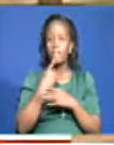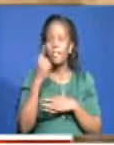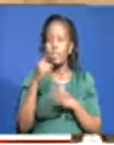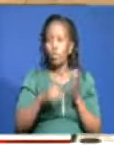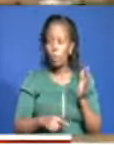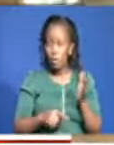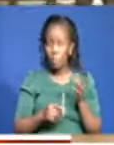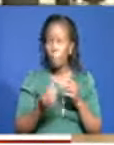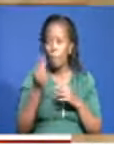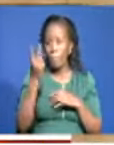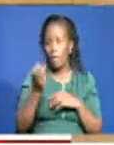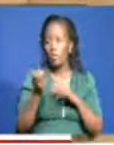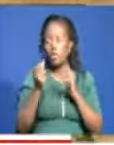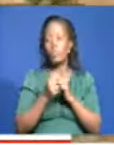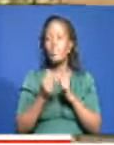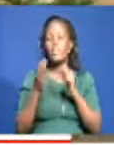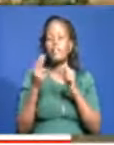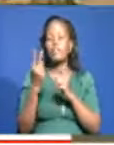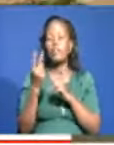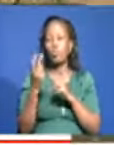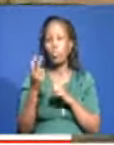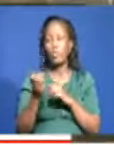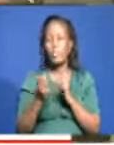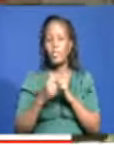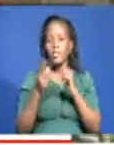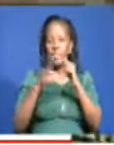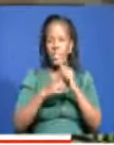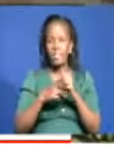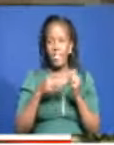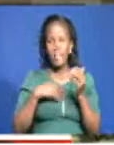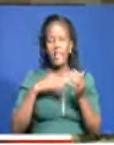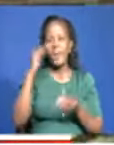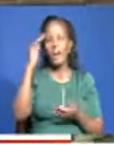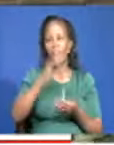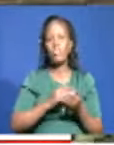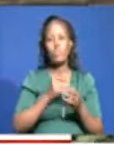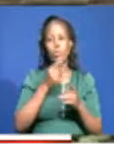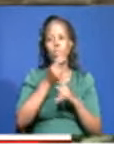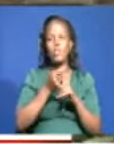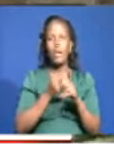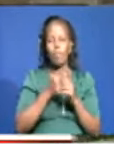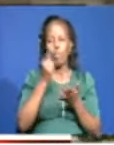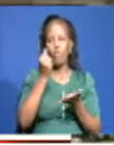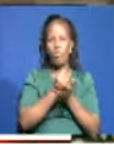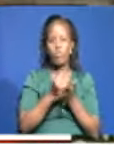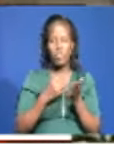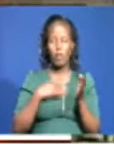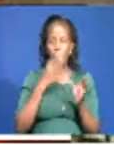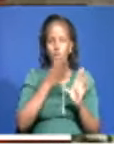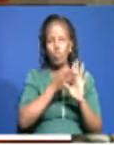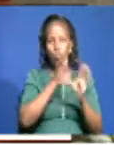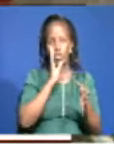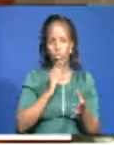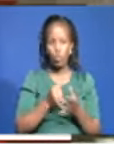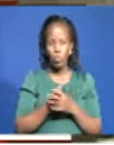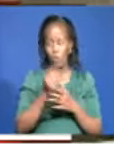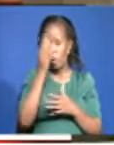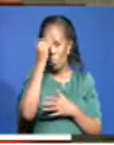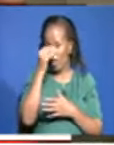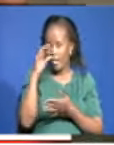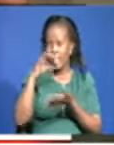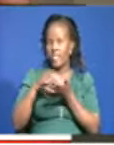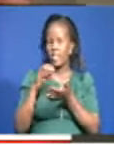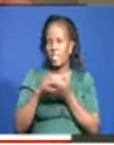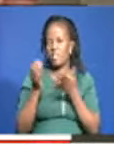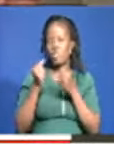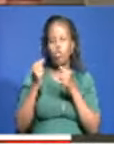on the 8th of August had reduced their term in office has been dismissed. The court termed their claim as lacking merit, saying as per the